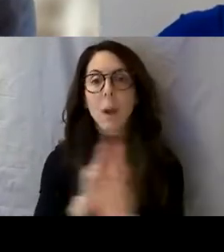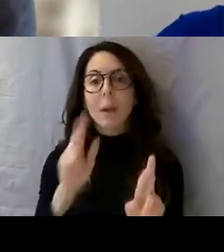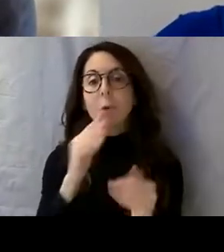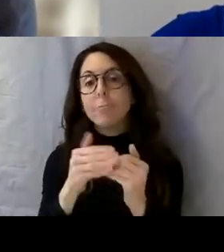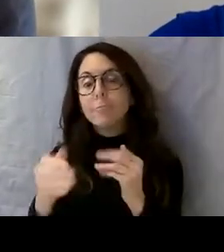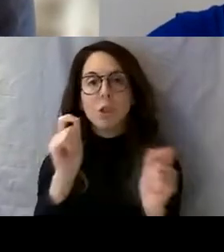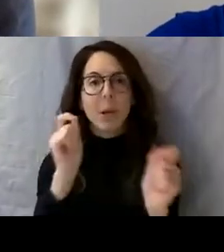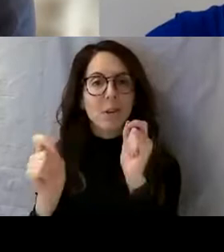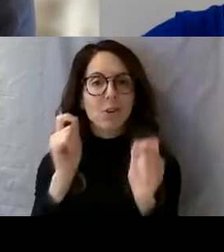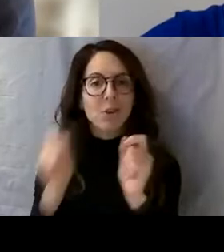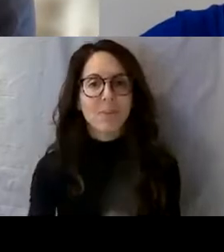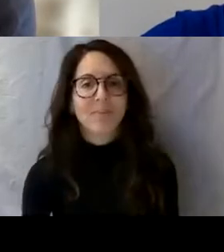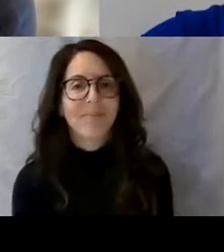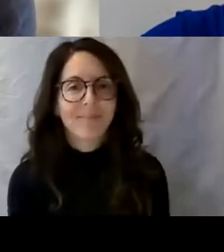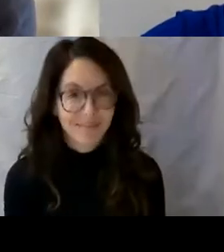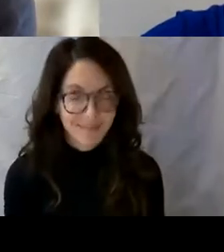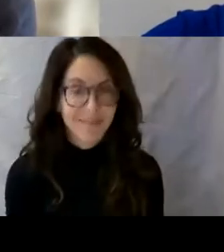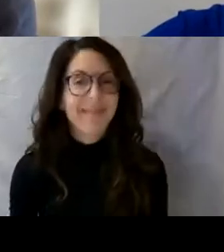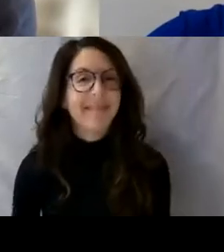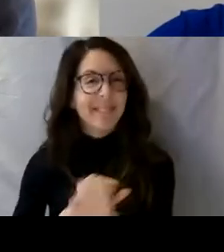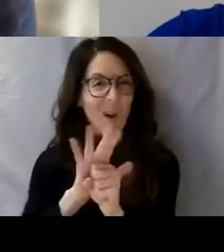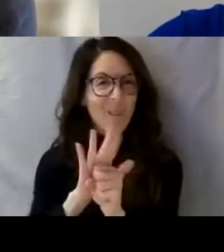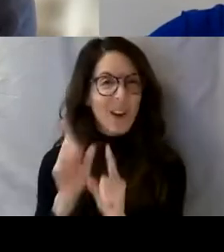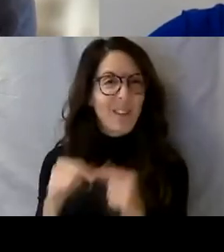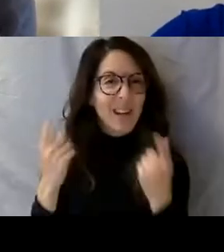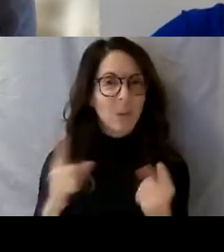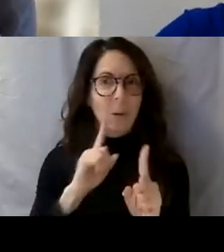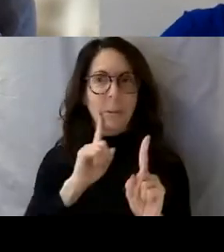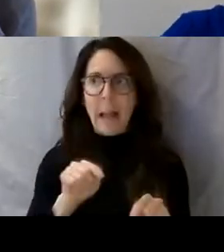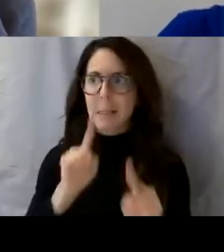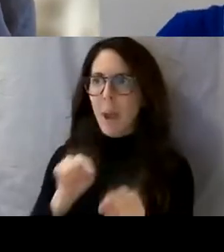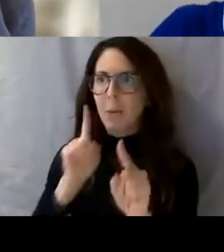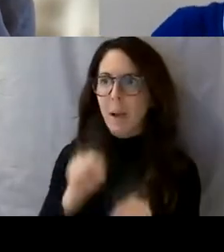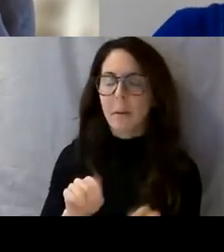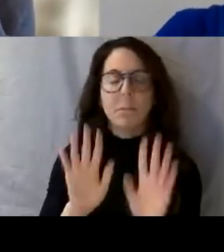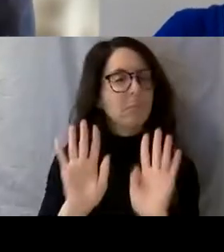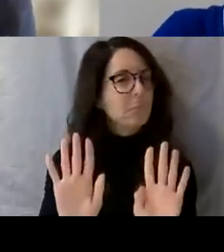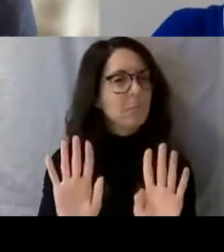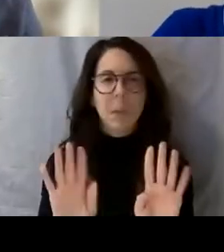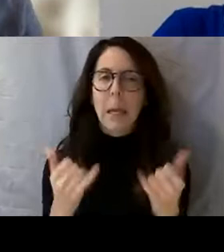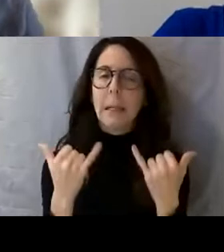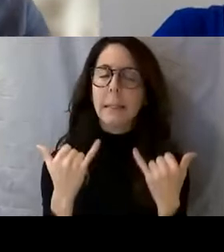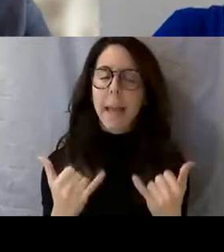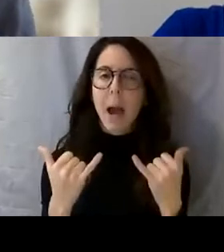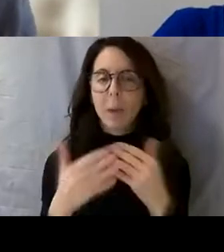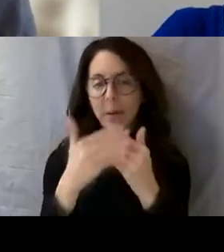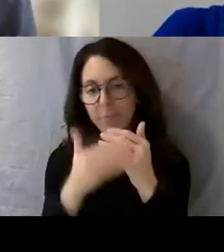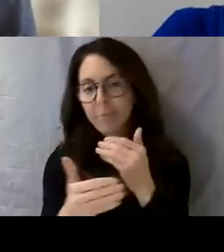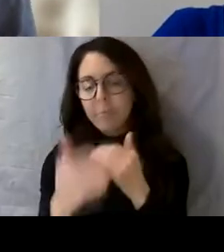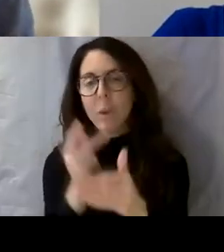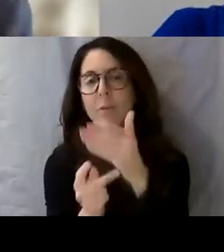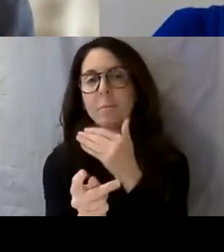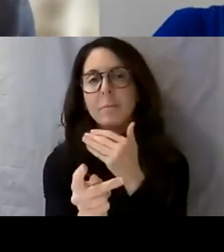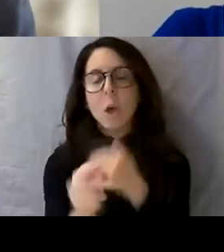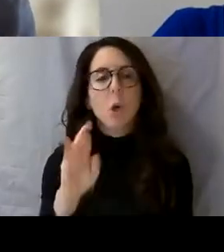all in reactive mode during the pandemic. So now we need to look at potential risks